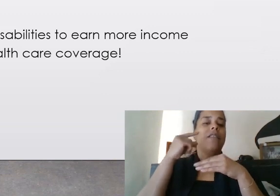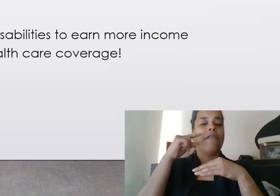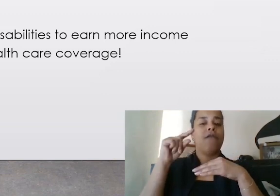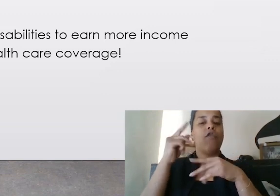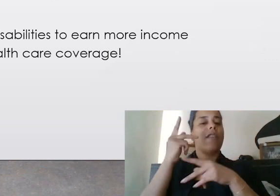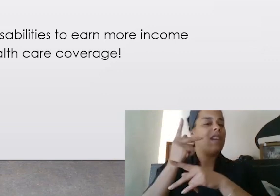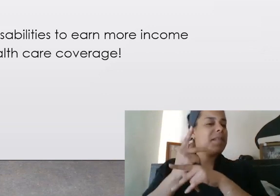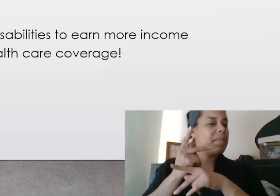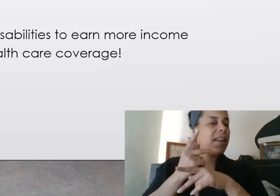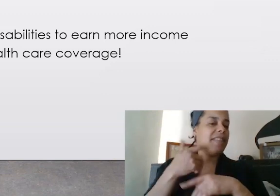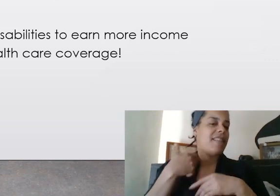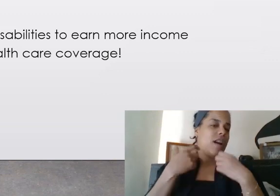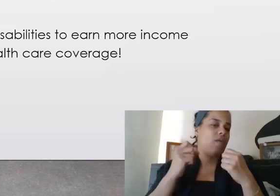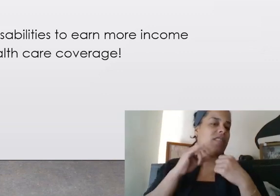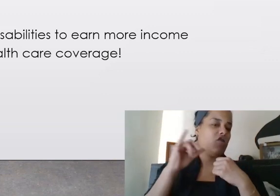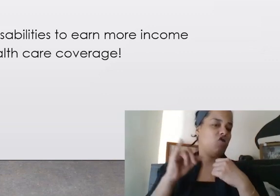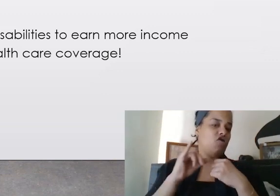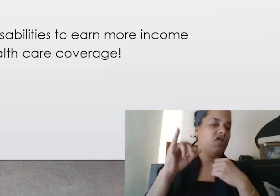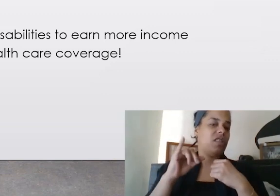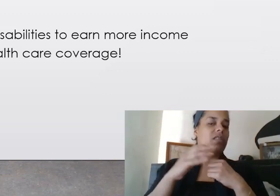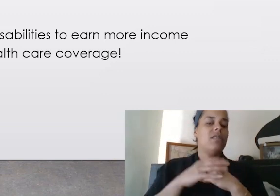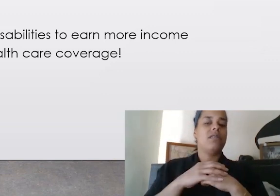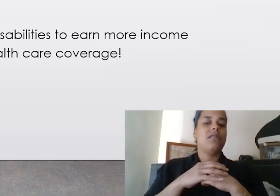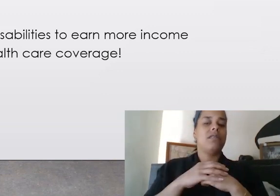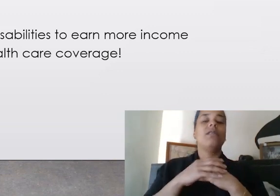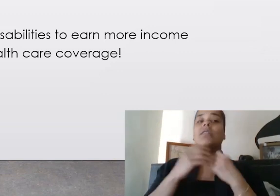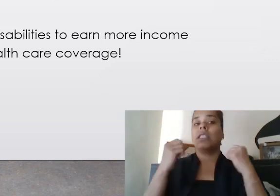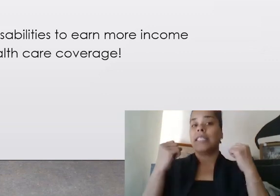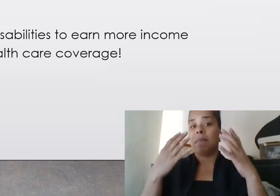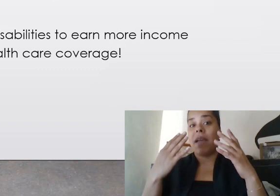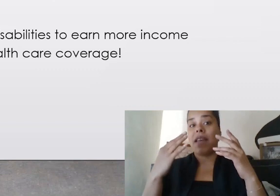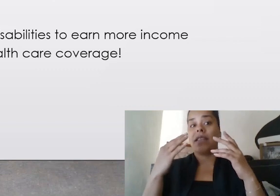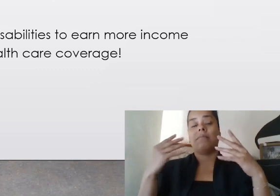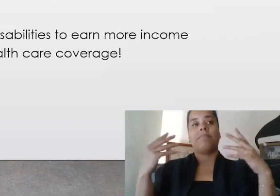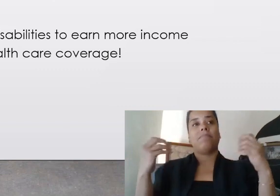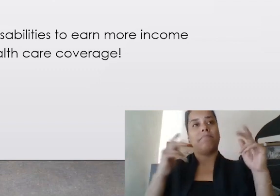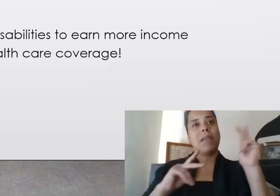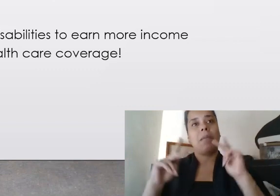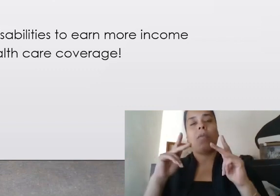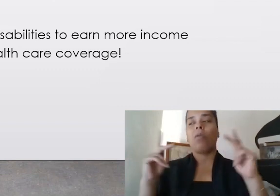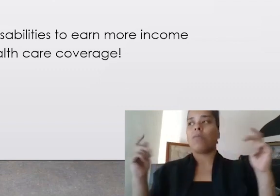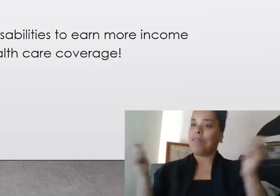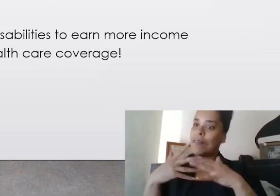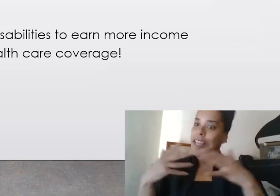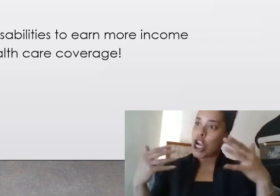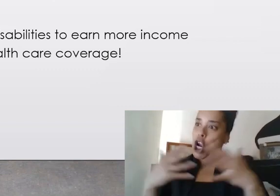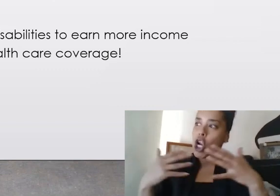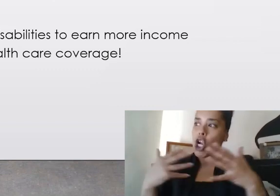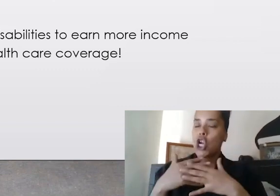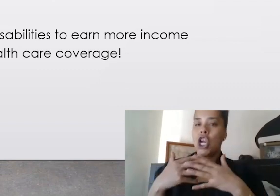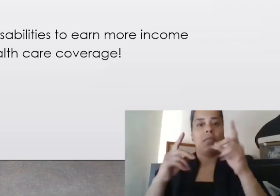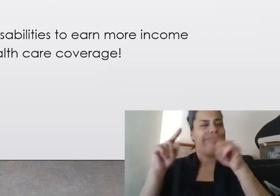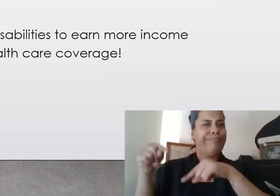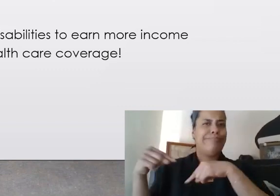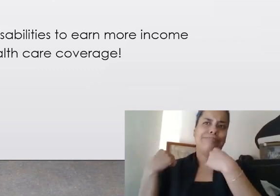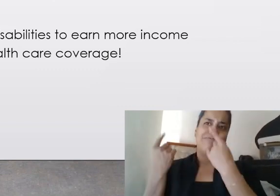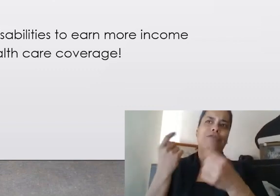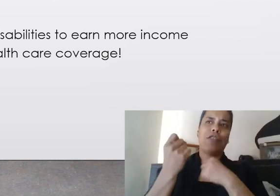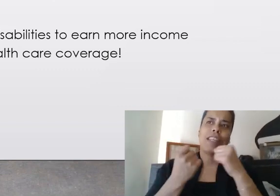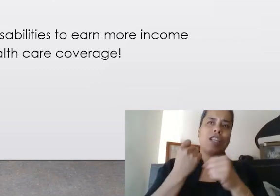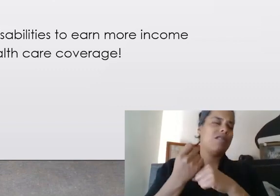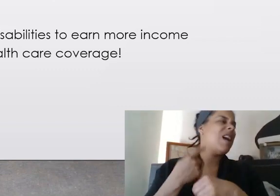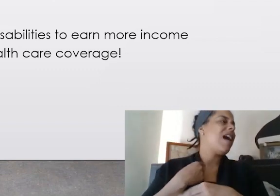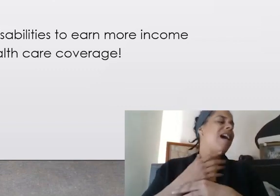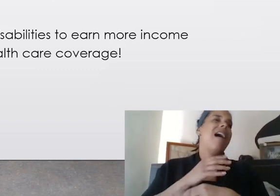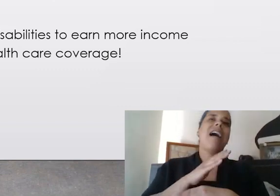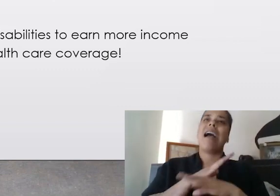health insurance. A lot of fears that I've heard over the years, I don't feel comfortable going back